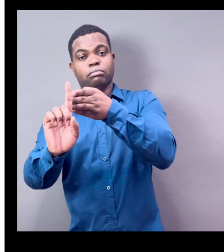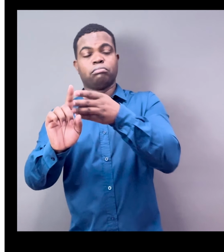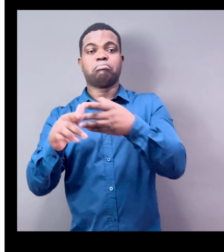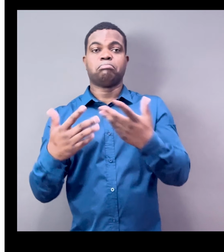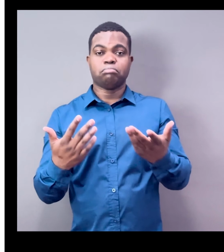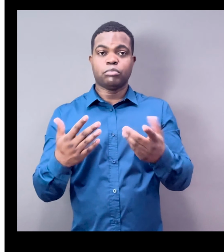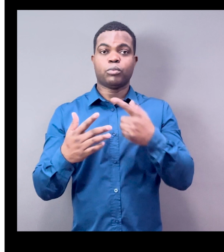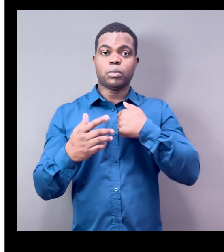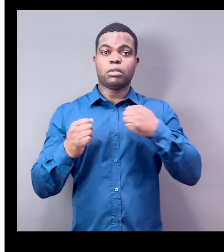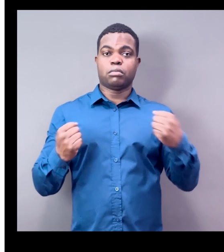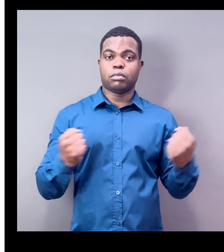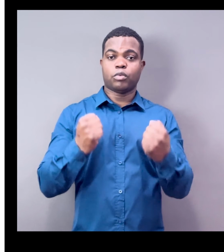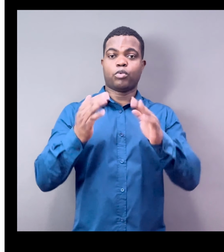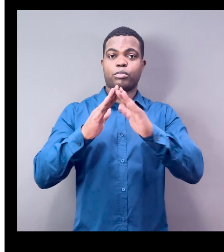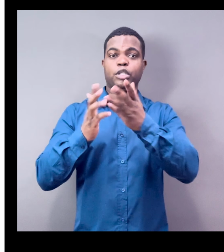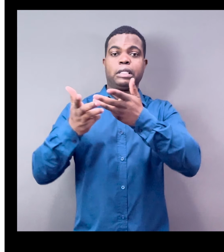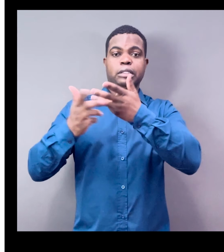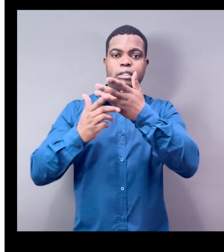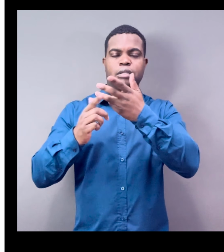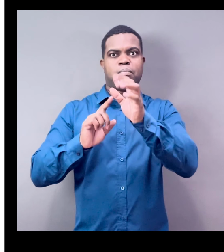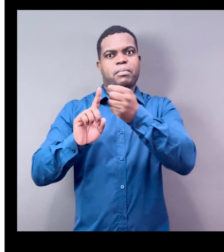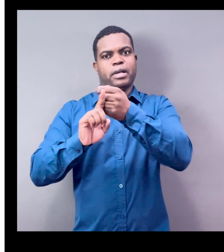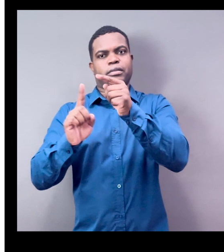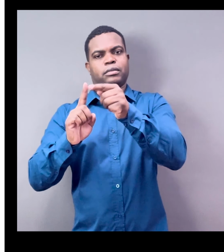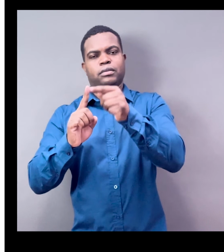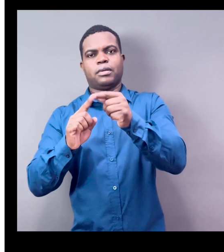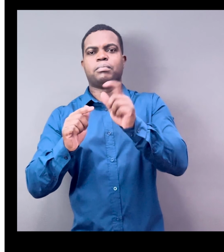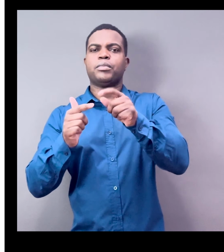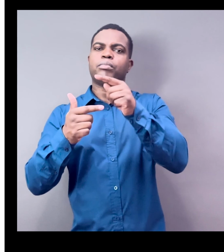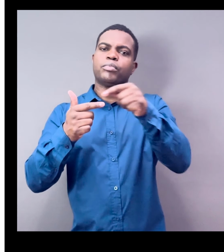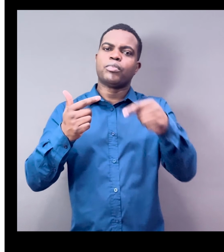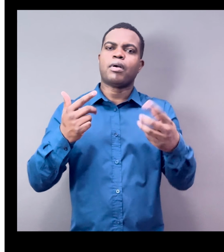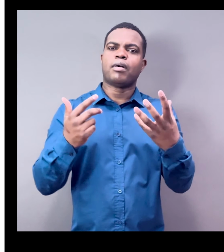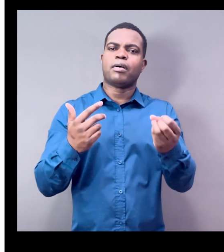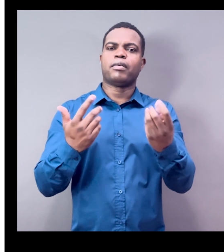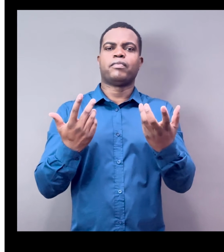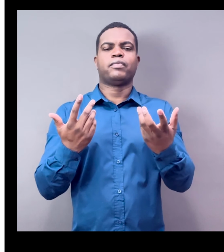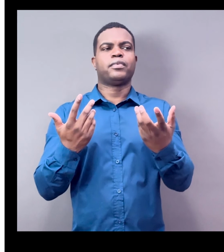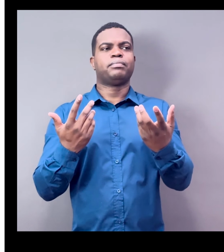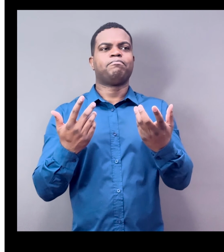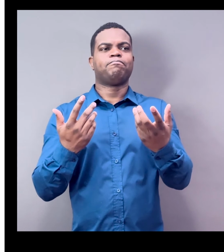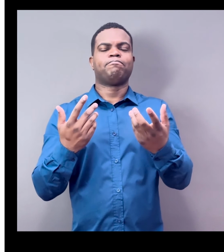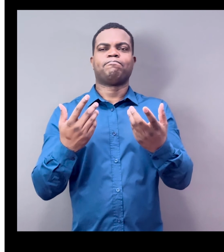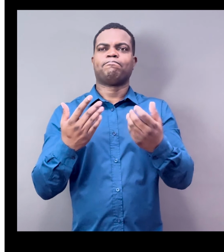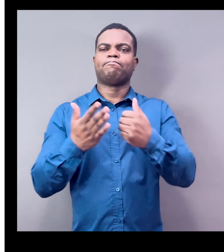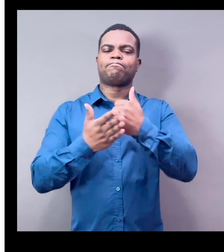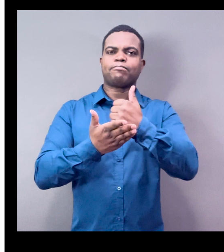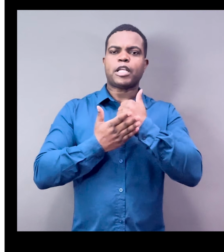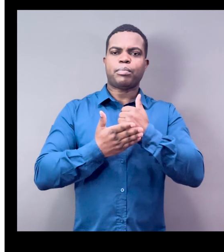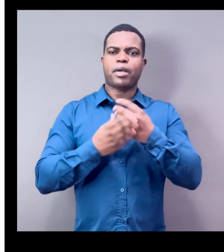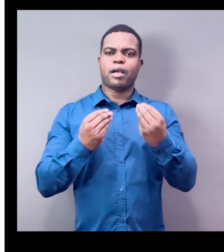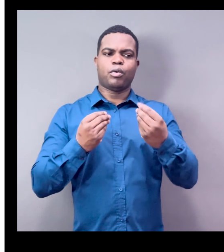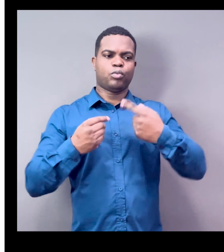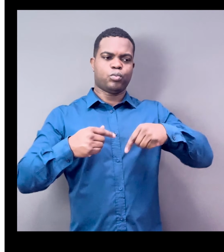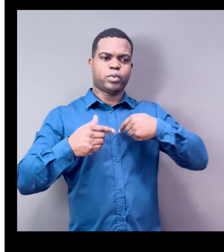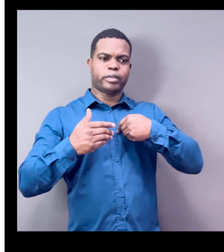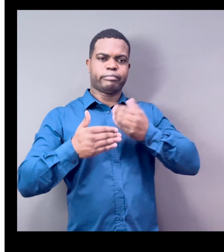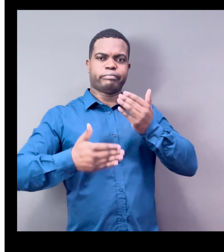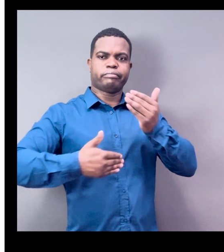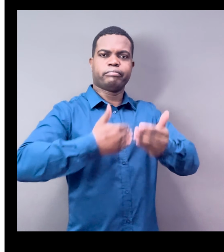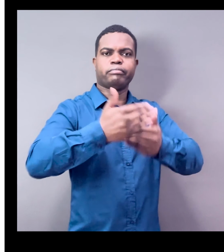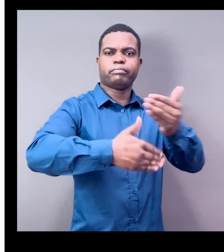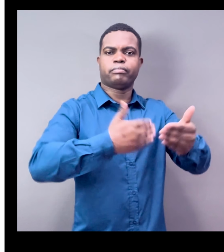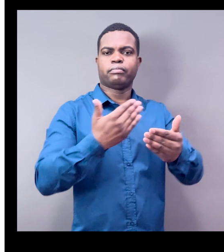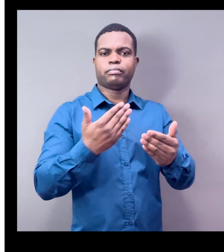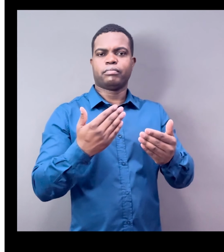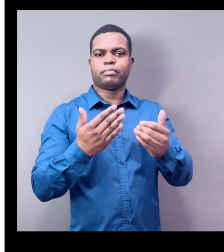the community engagement effort. These people, they have a way they shape the